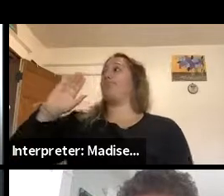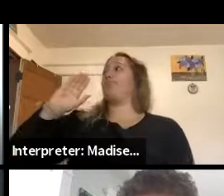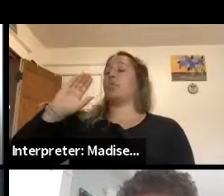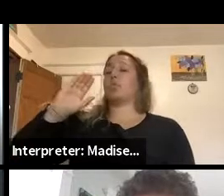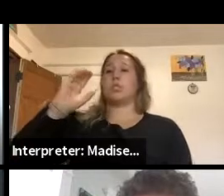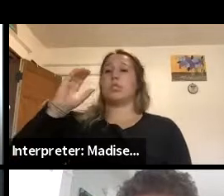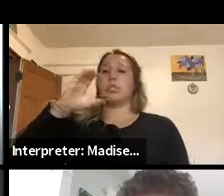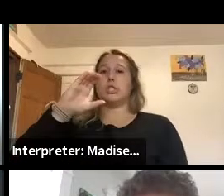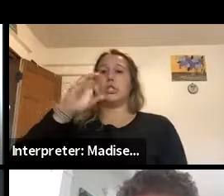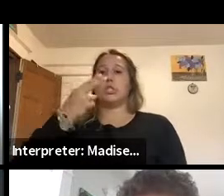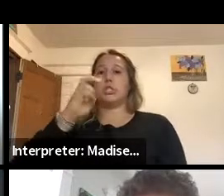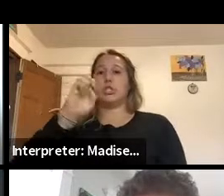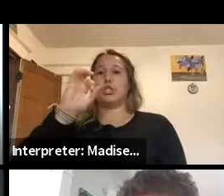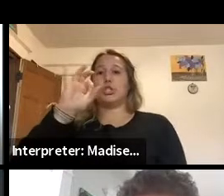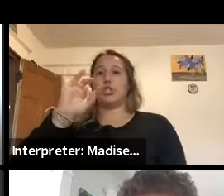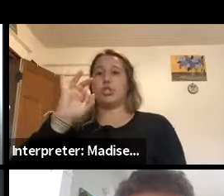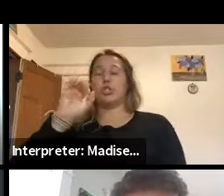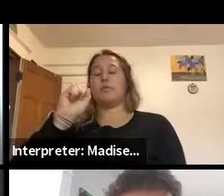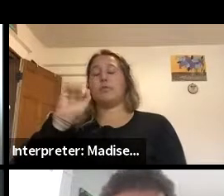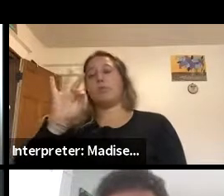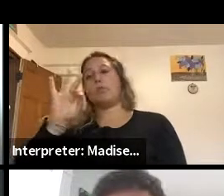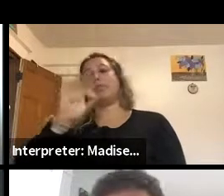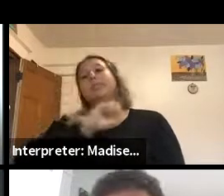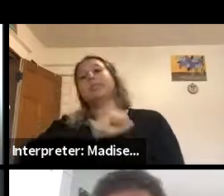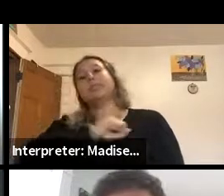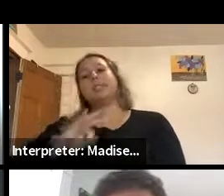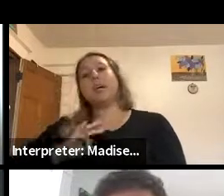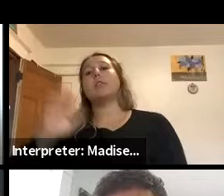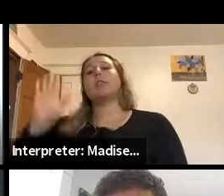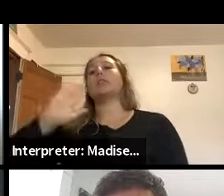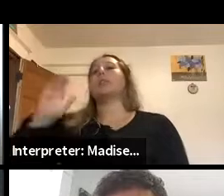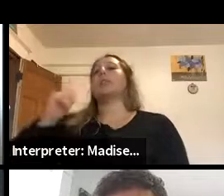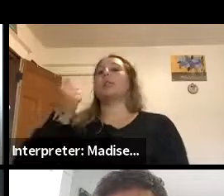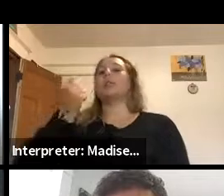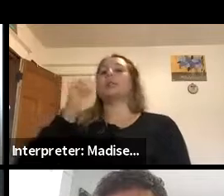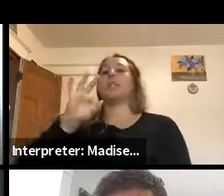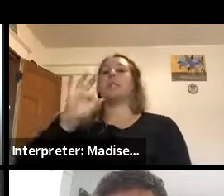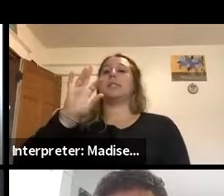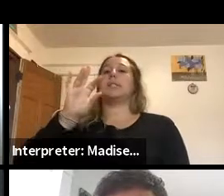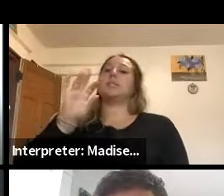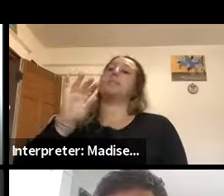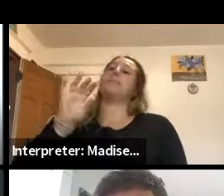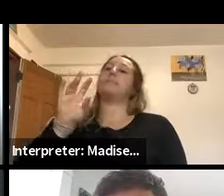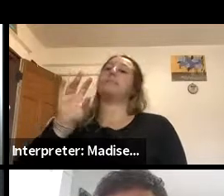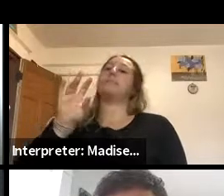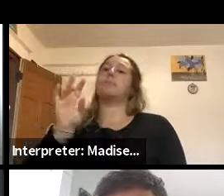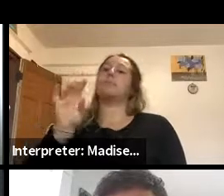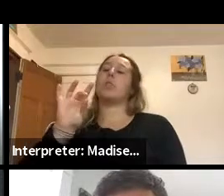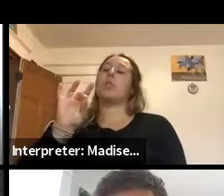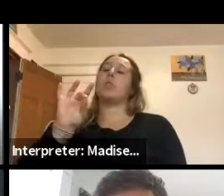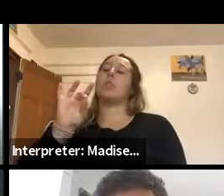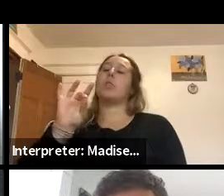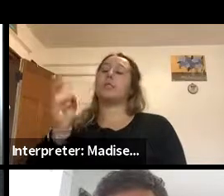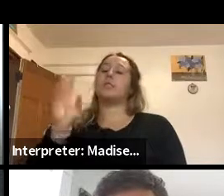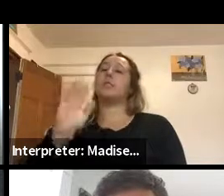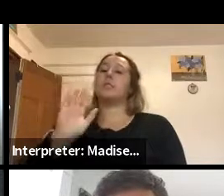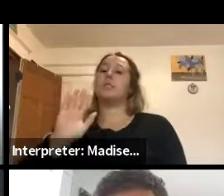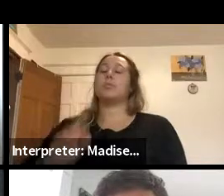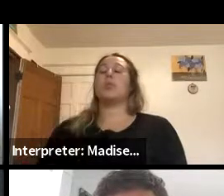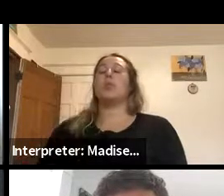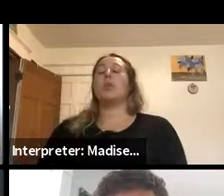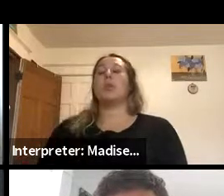from 1986 when the strong mayor system began until my retirement in 2010. Most of the systems that were set